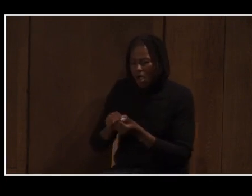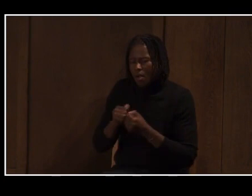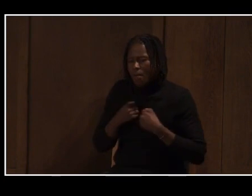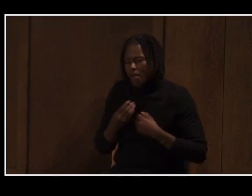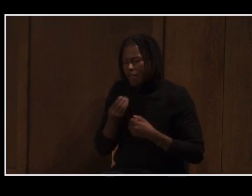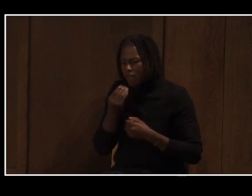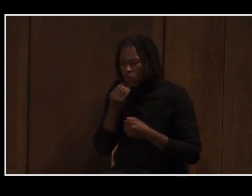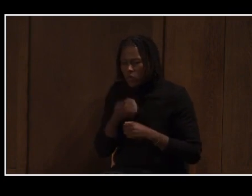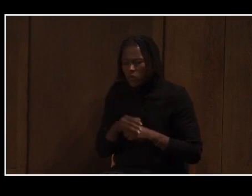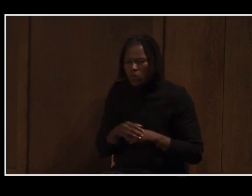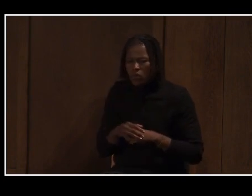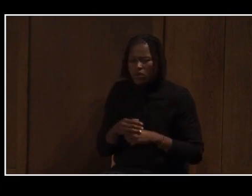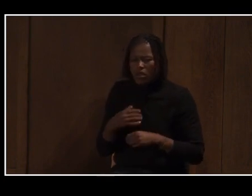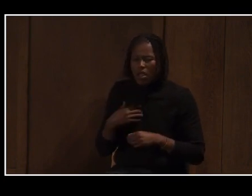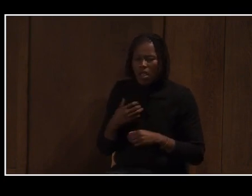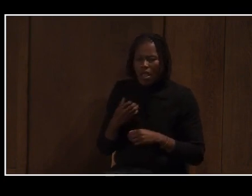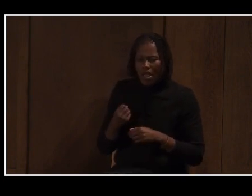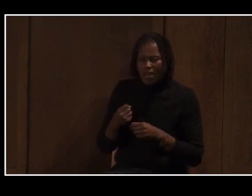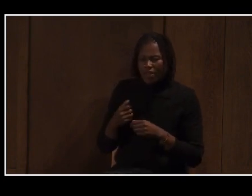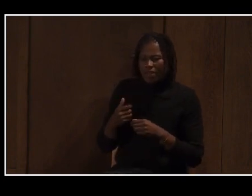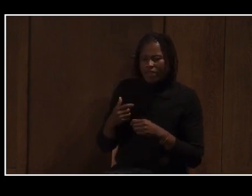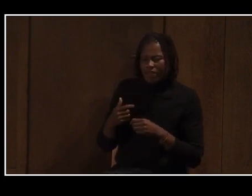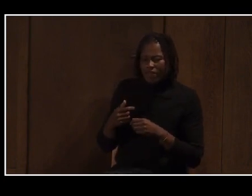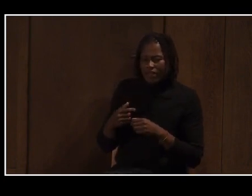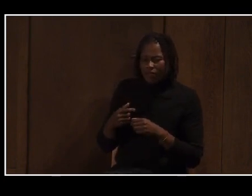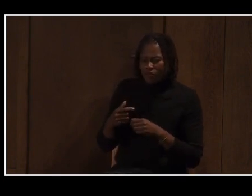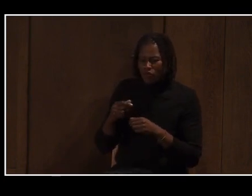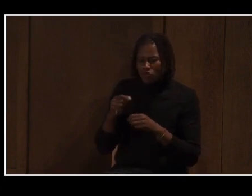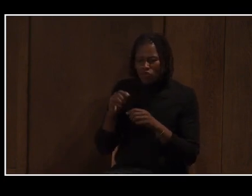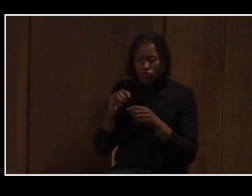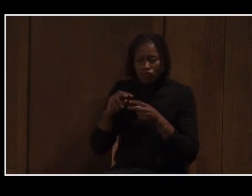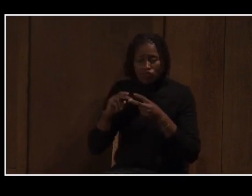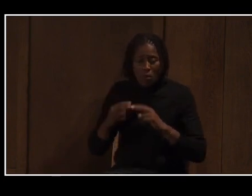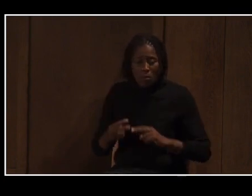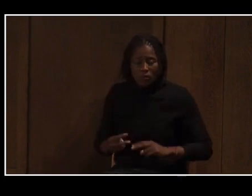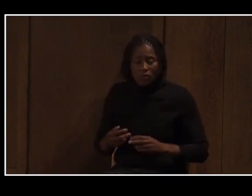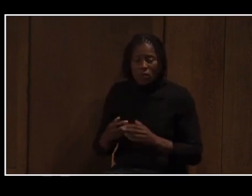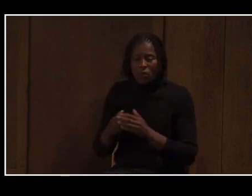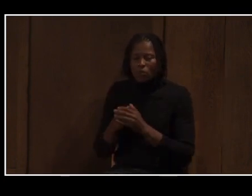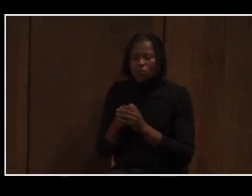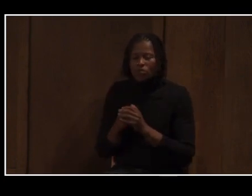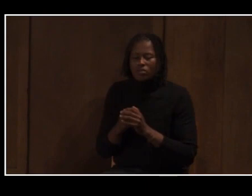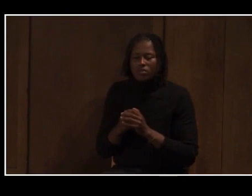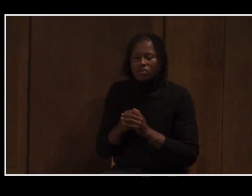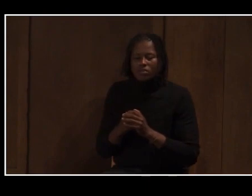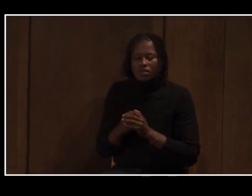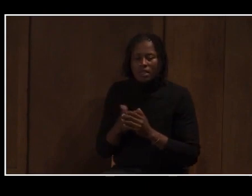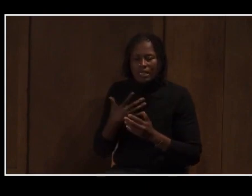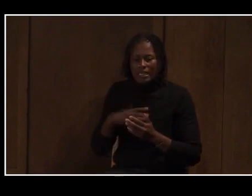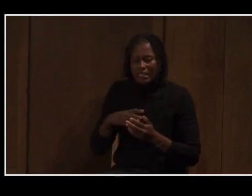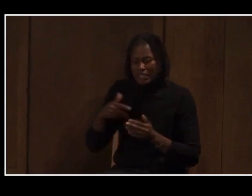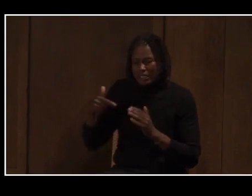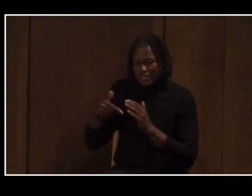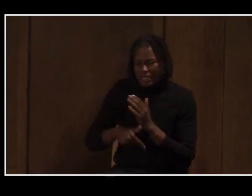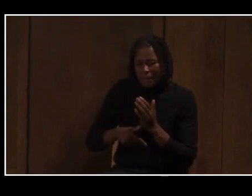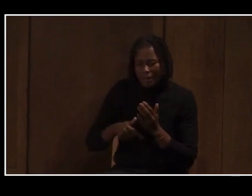indigenous chromosomes, rare specimens of saccharin, down like shots to get a deep cleanse. There's an online shop. I can